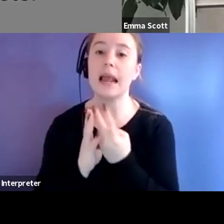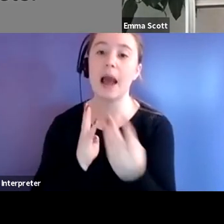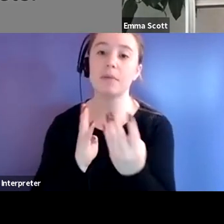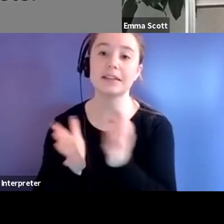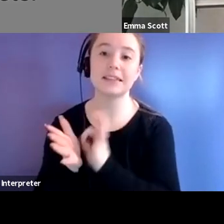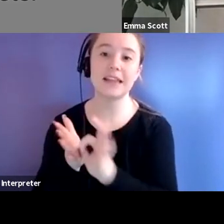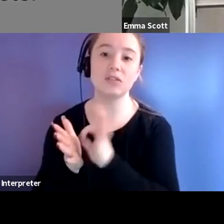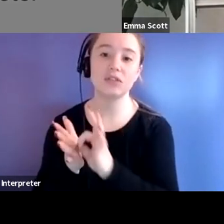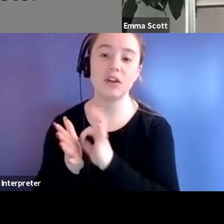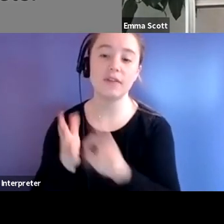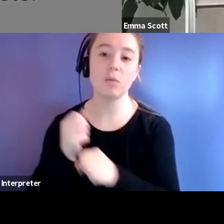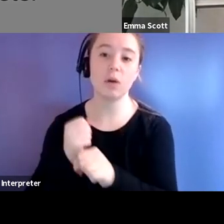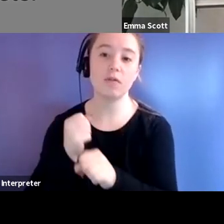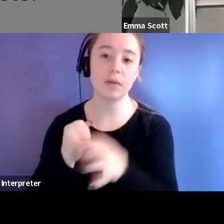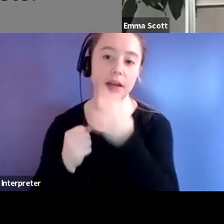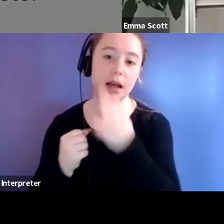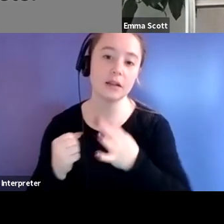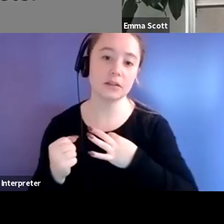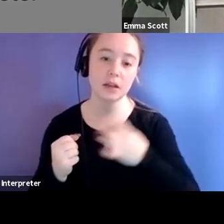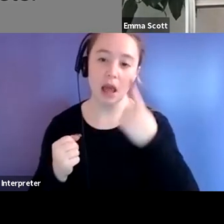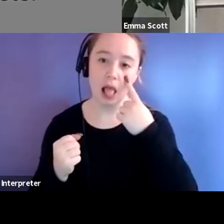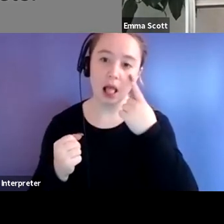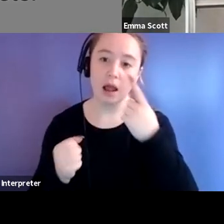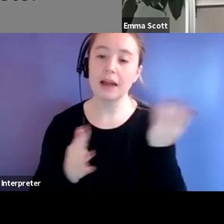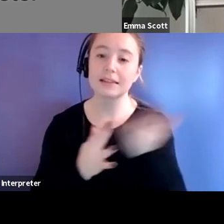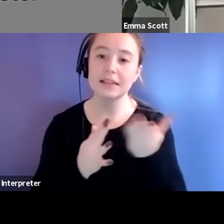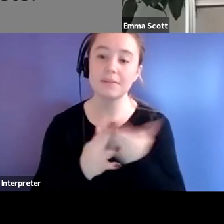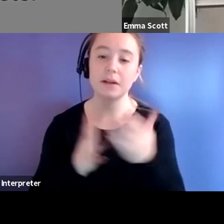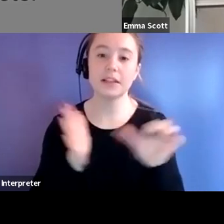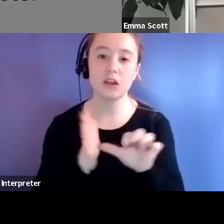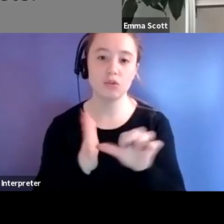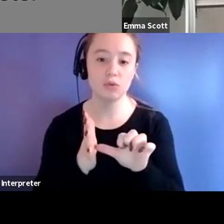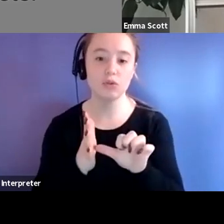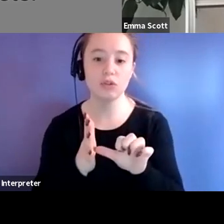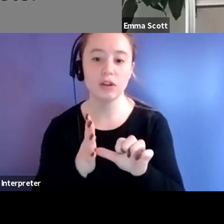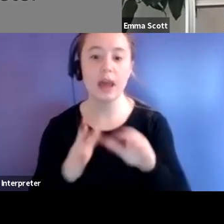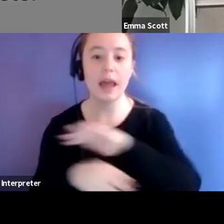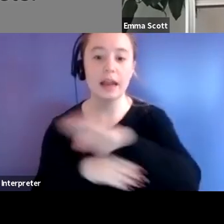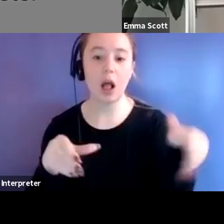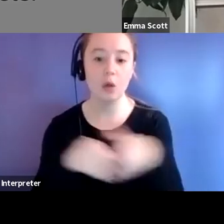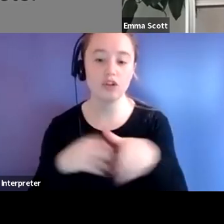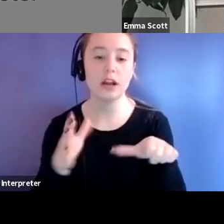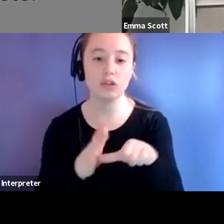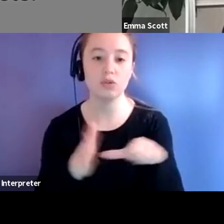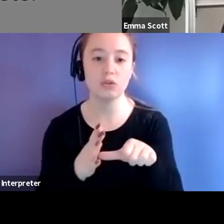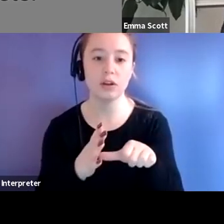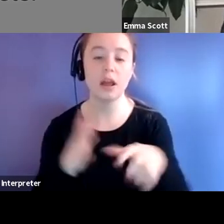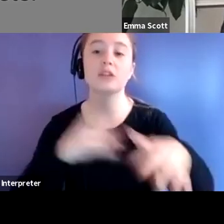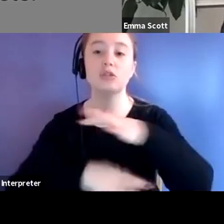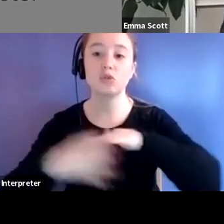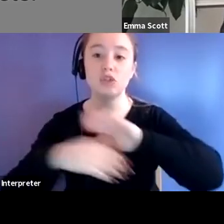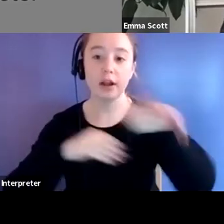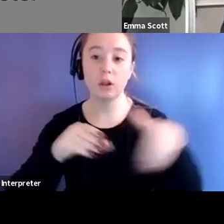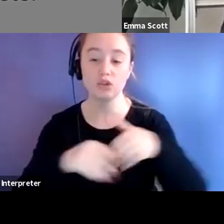do in particular was to look at the sort of accessibility issues and inclusion issues. So we've got Social Inclusion Scotland working with us